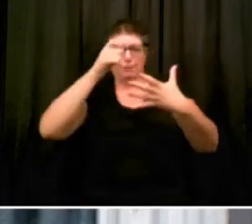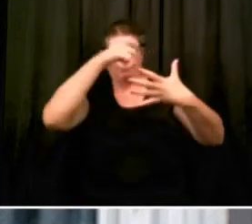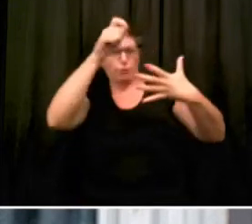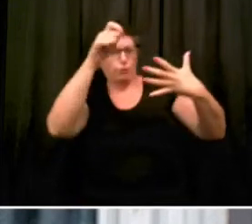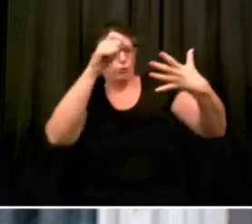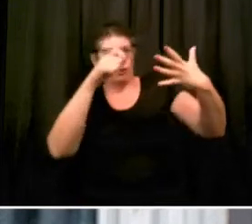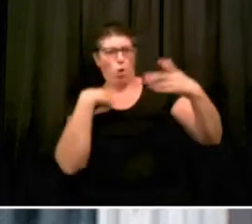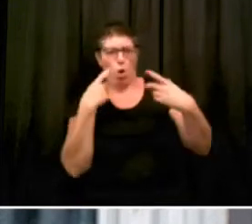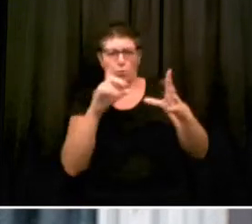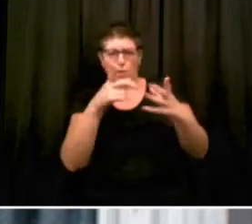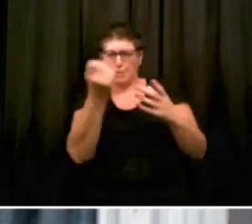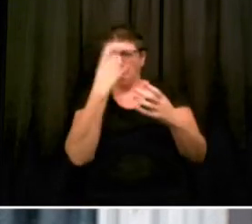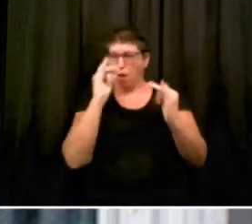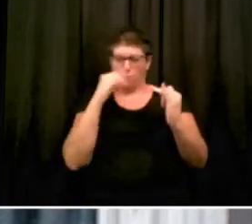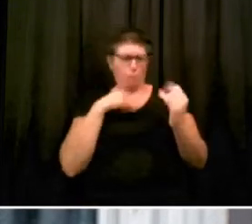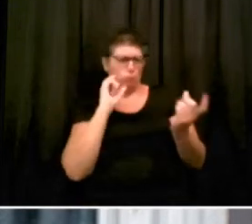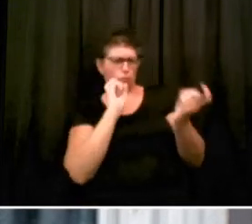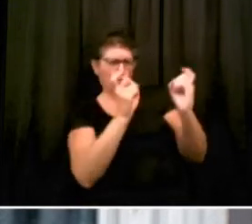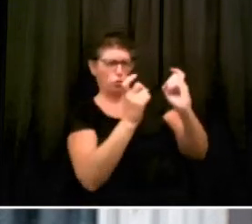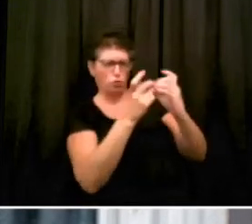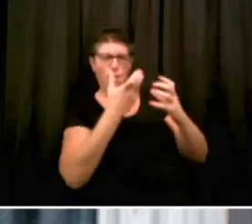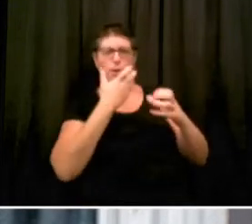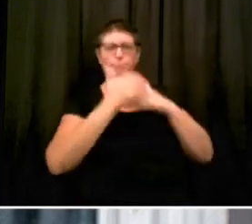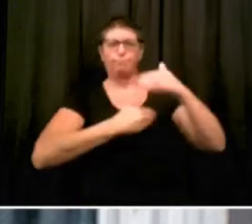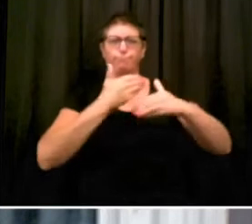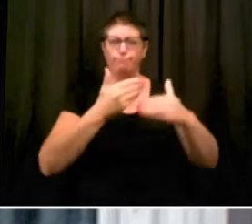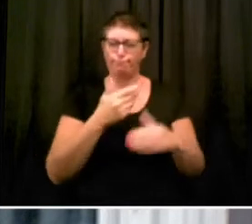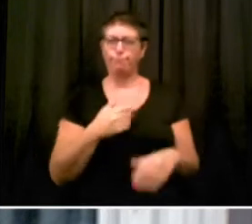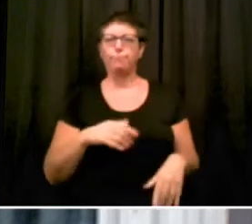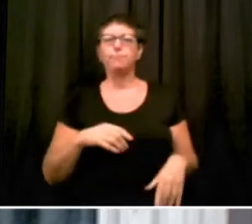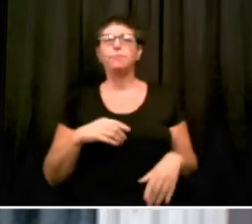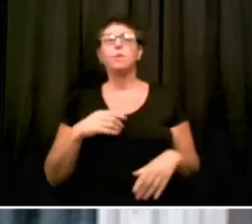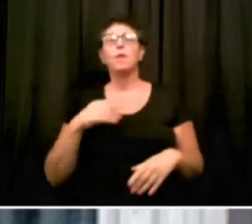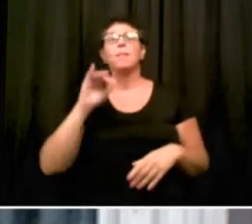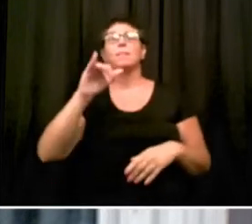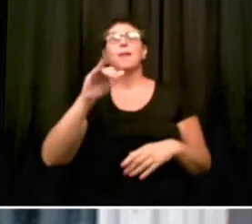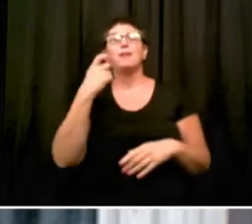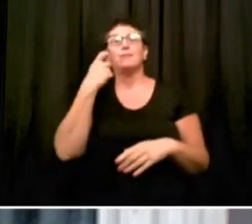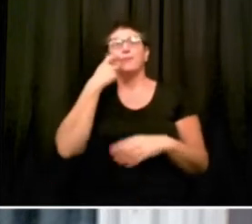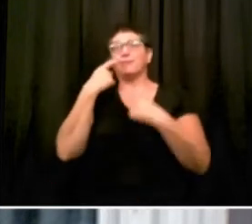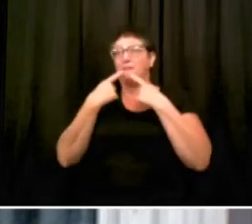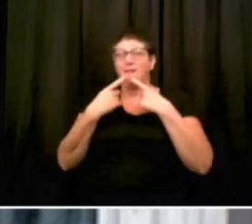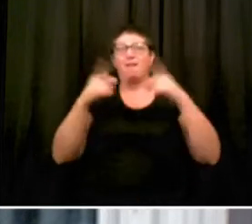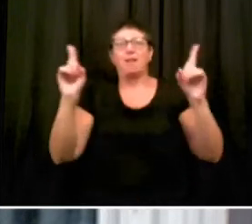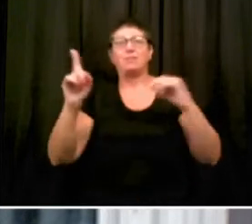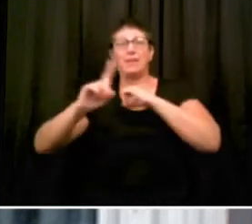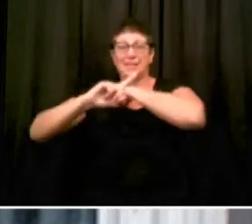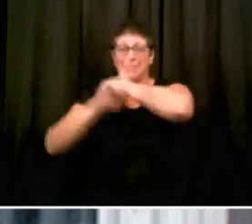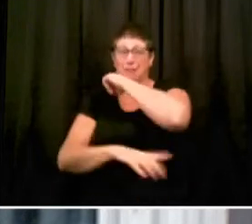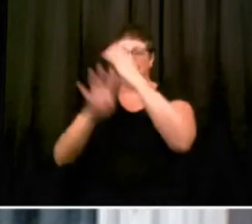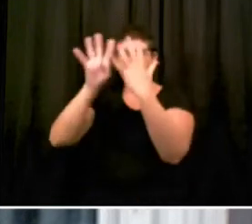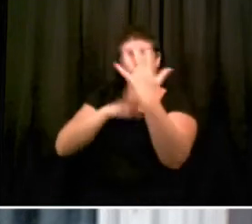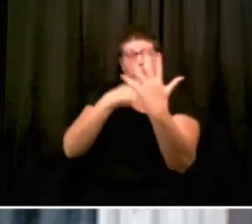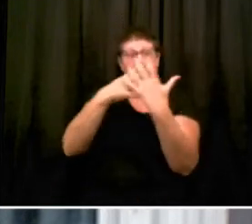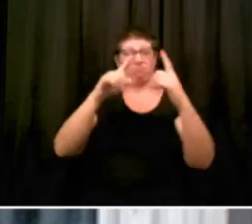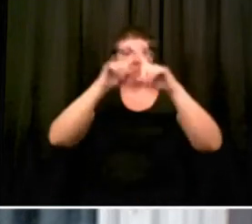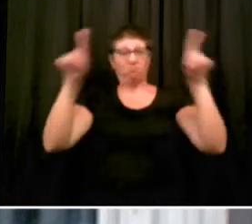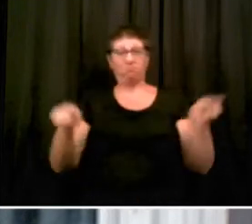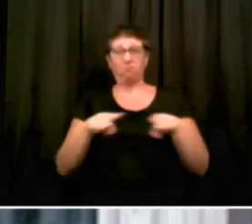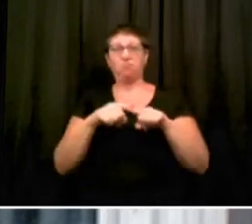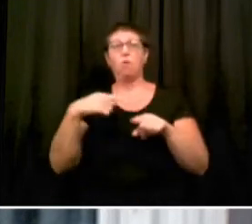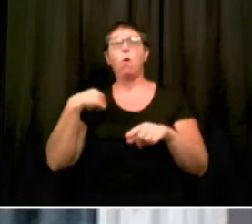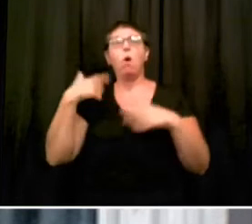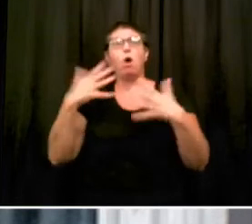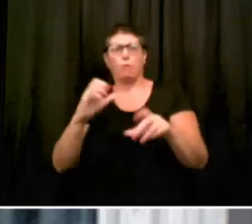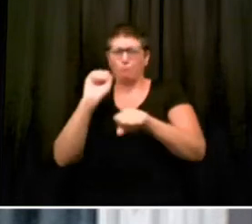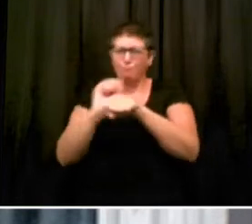It went online today. I encourage everyone to go to the NYPD's outward-facing website, and you could read all about the matrix. And it's